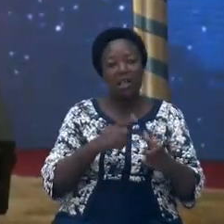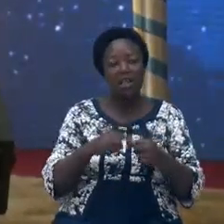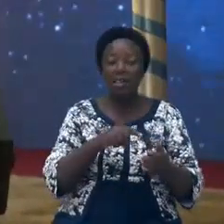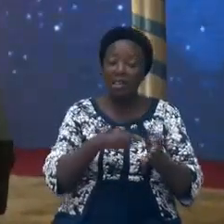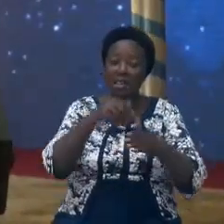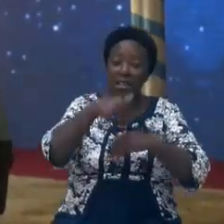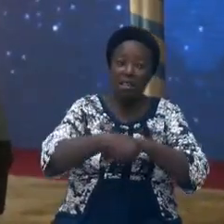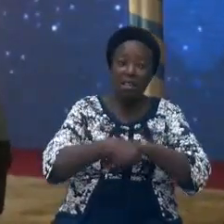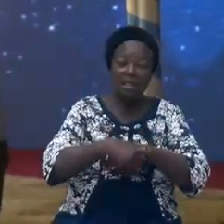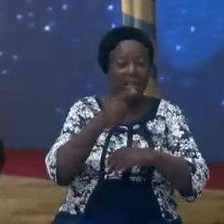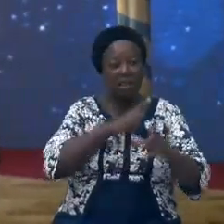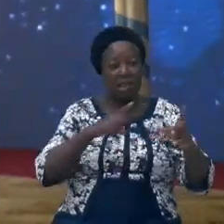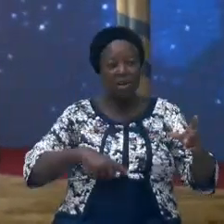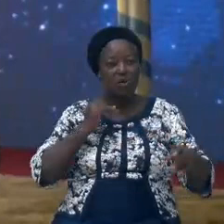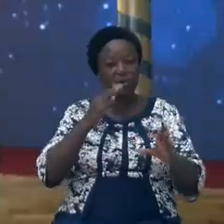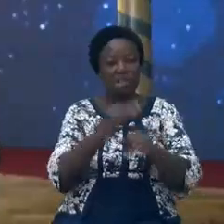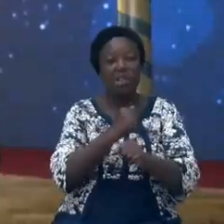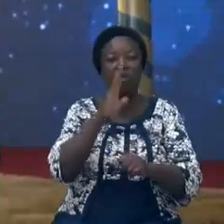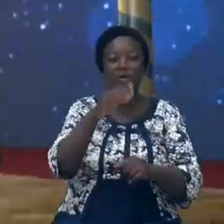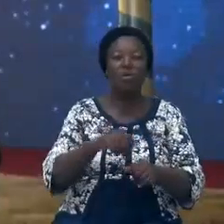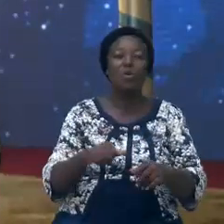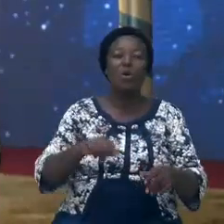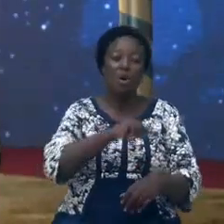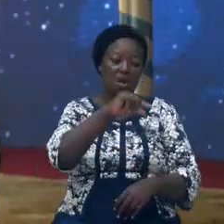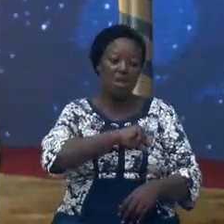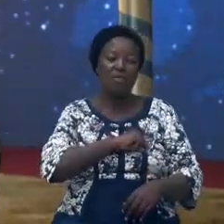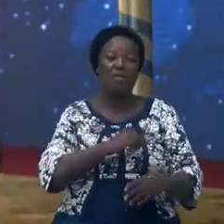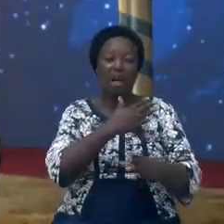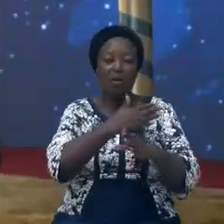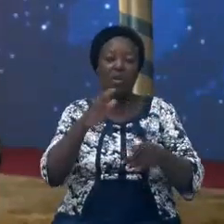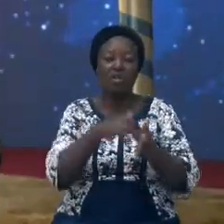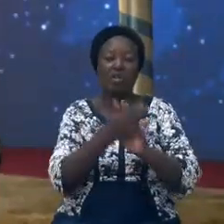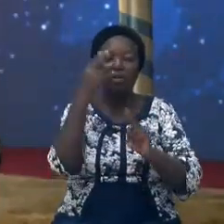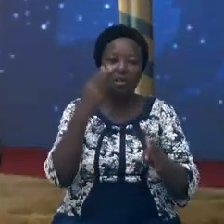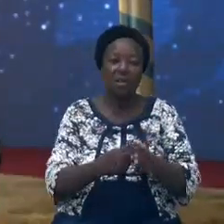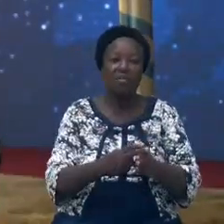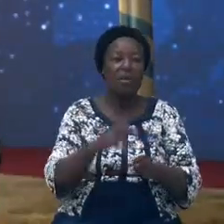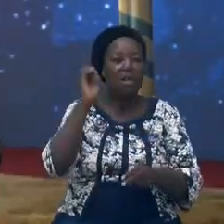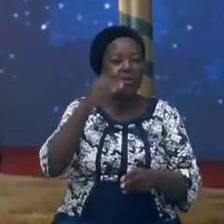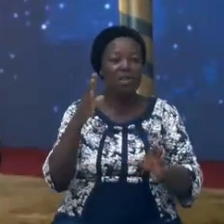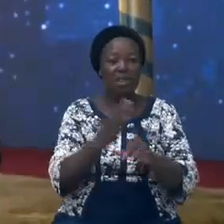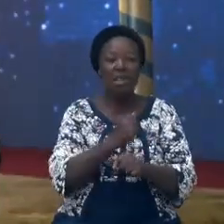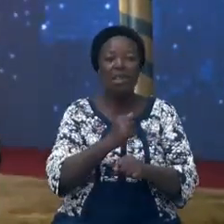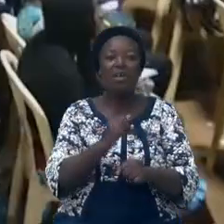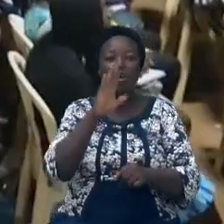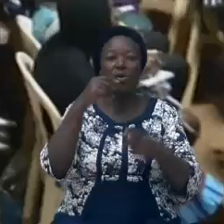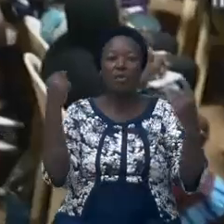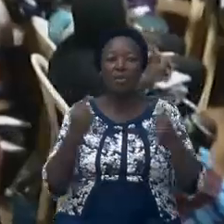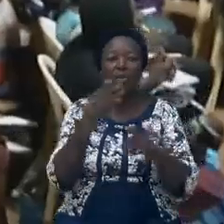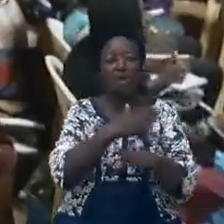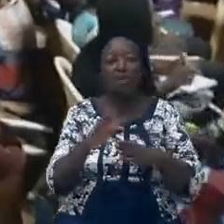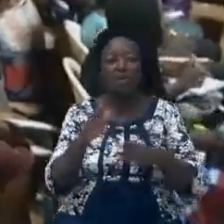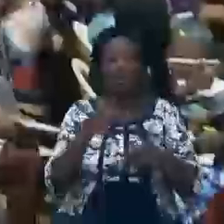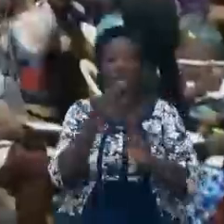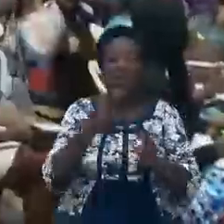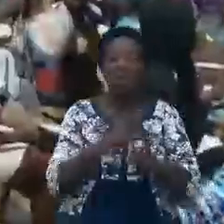accomplished. And tonight, the Lord will take your guilt away. I didn't hear your amen.